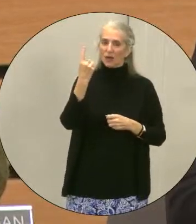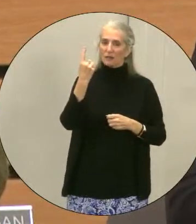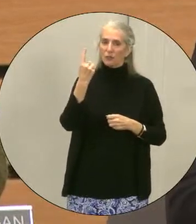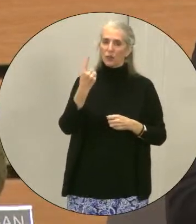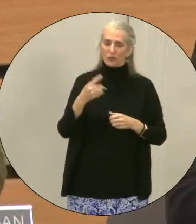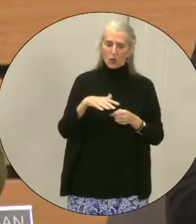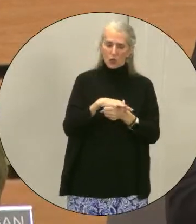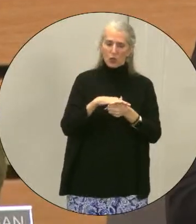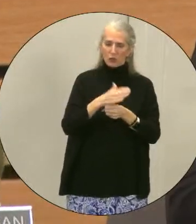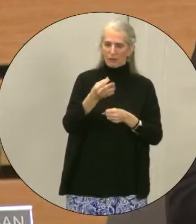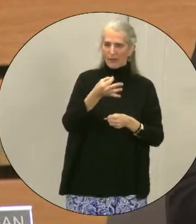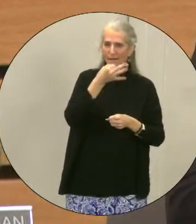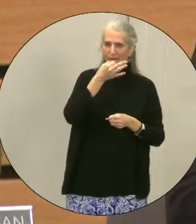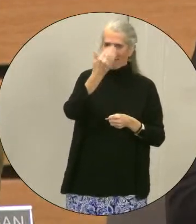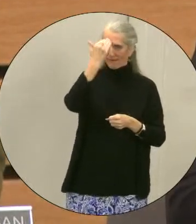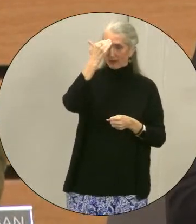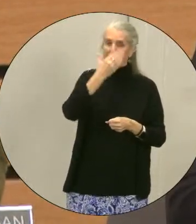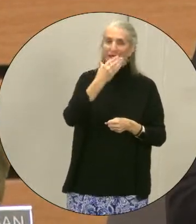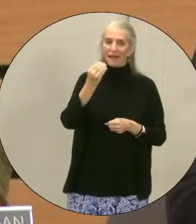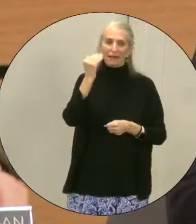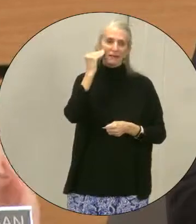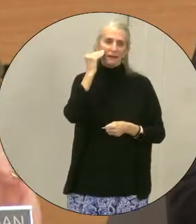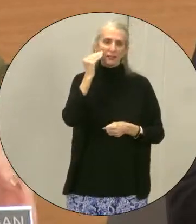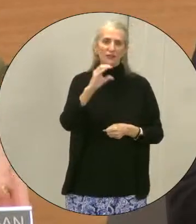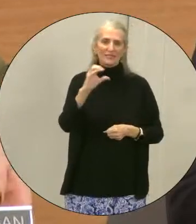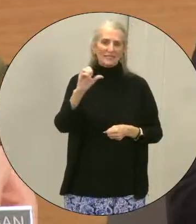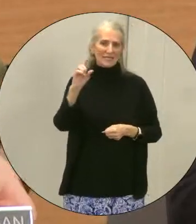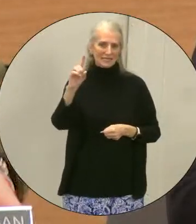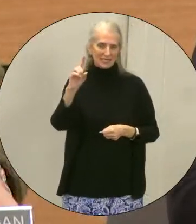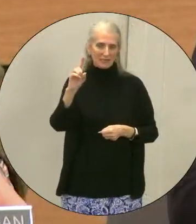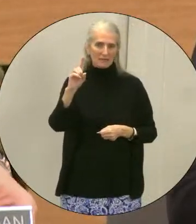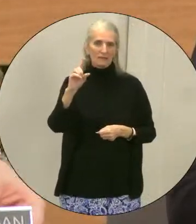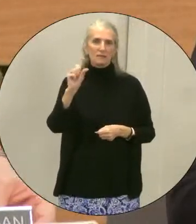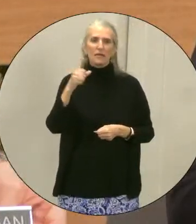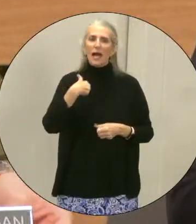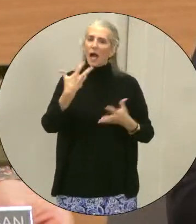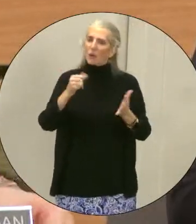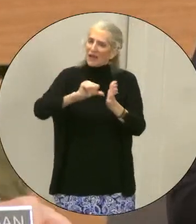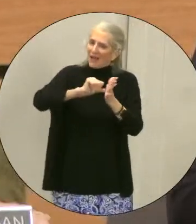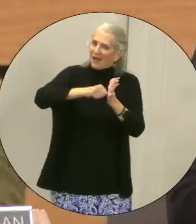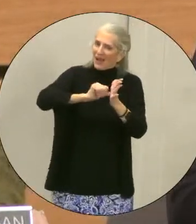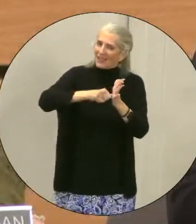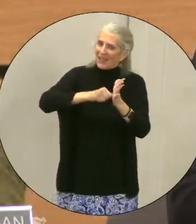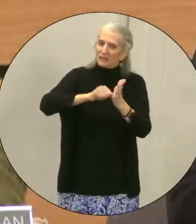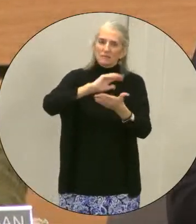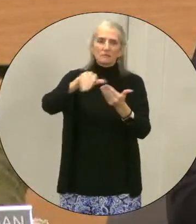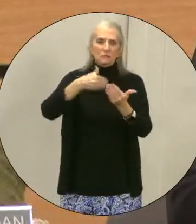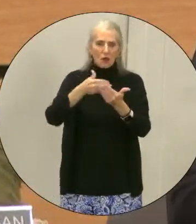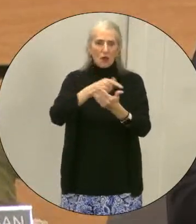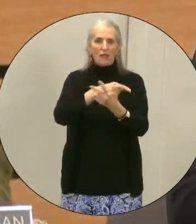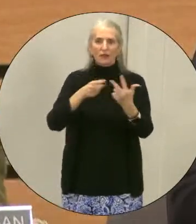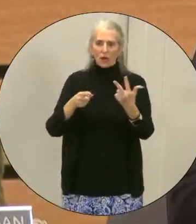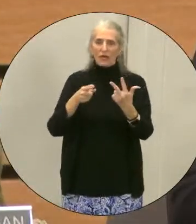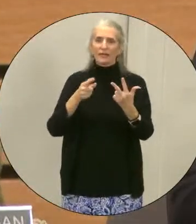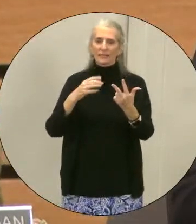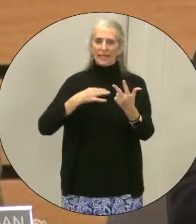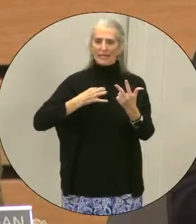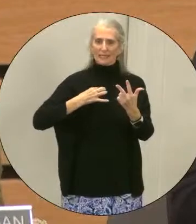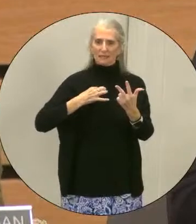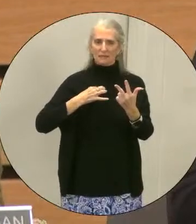and the knowledge of CCSD. So I want to highlight that all of our candidates, we can say,